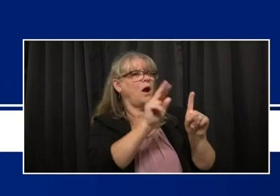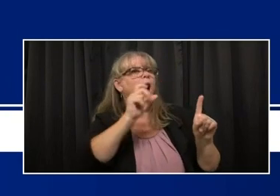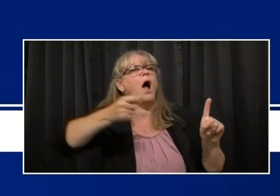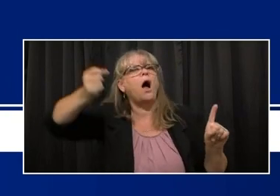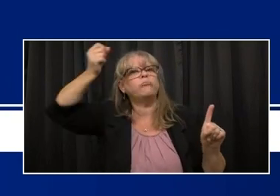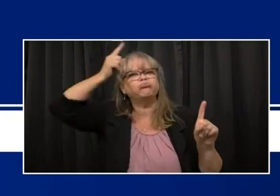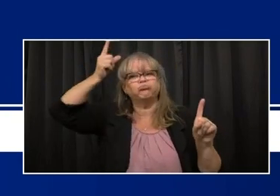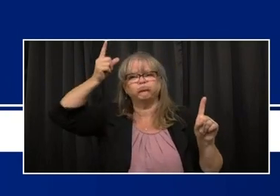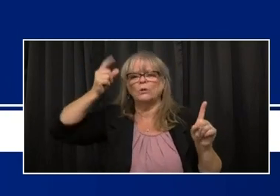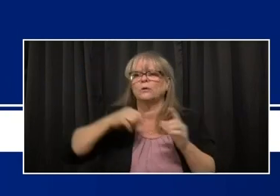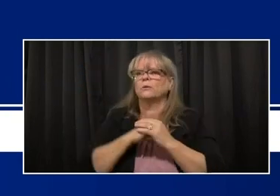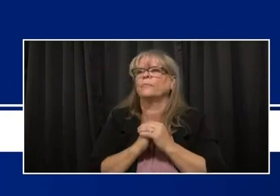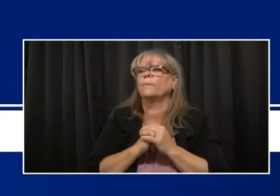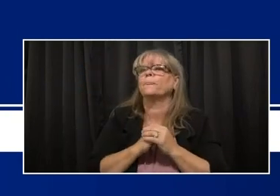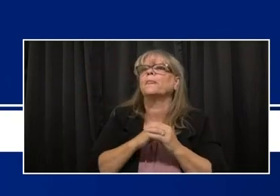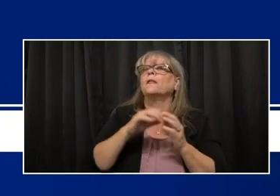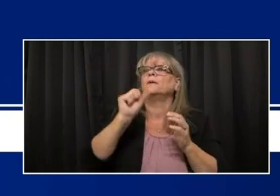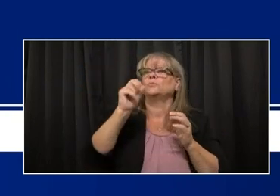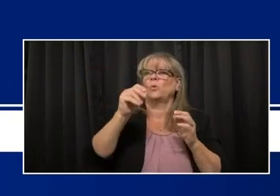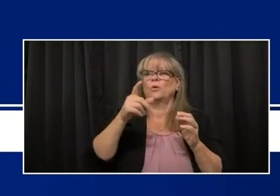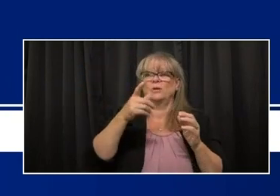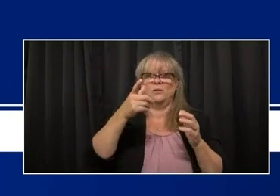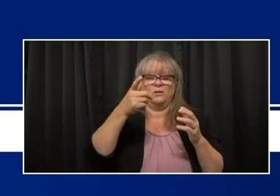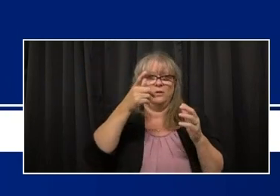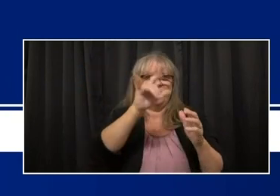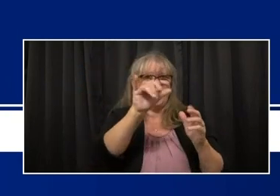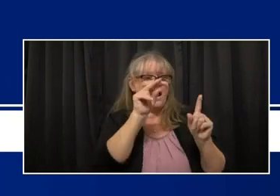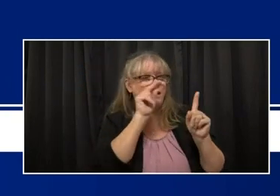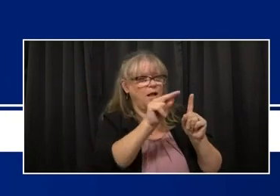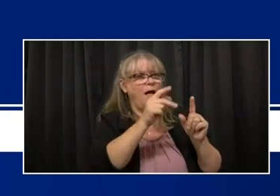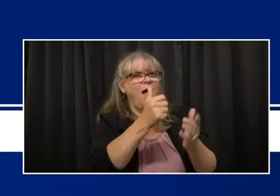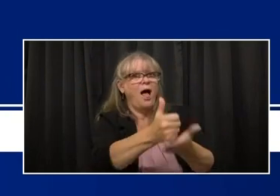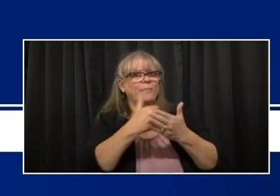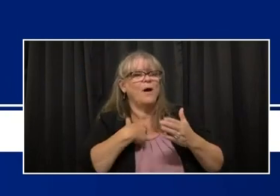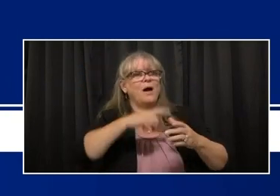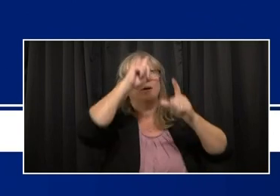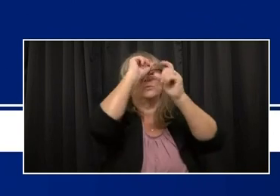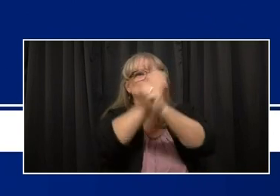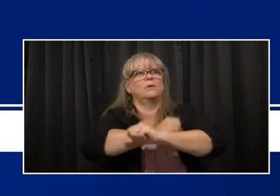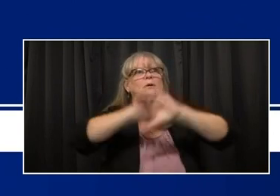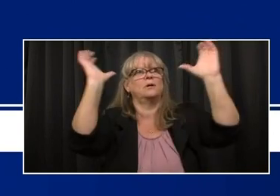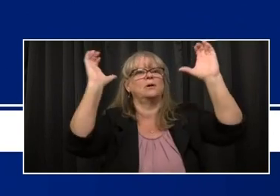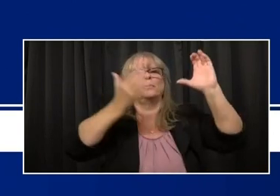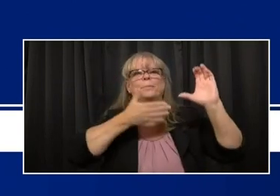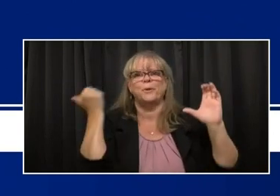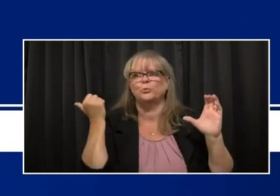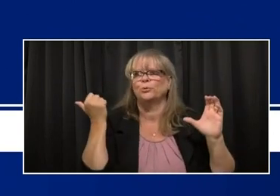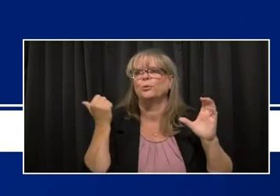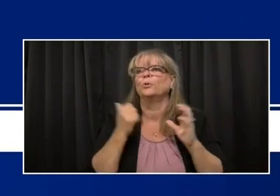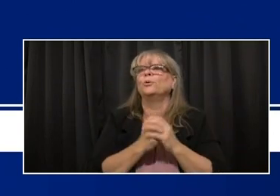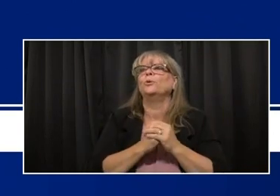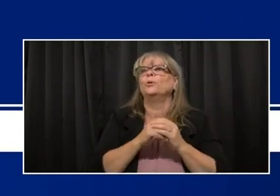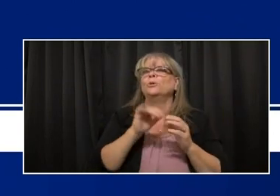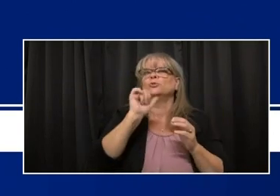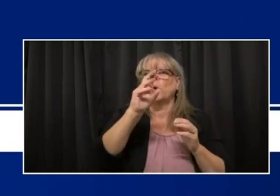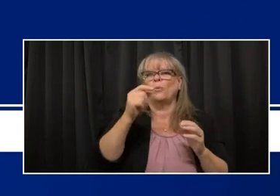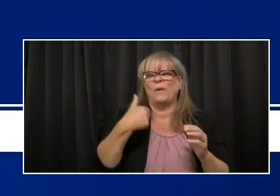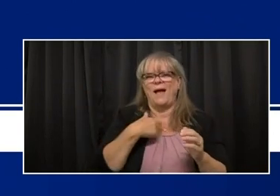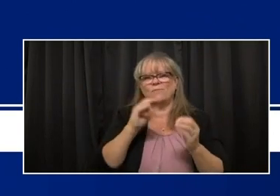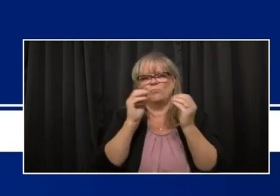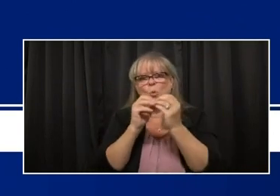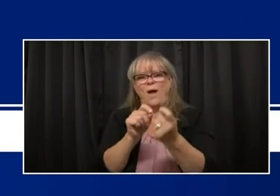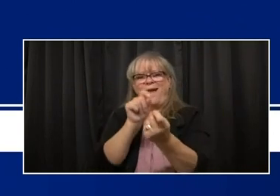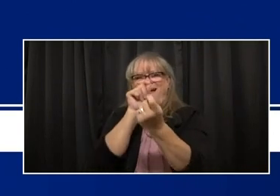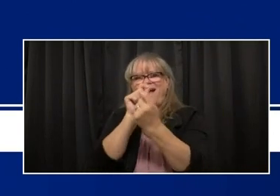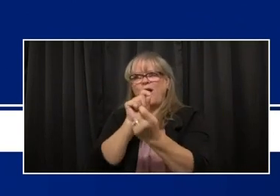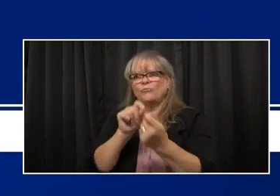data, and we really want to empower the public and our partners to have access to accurate, up-to-date COVID-19 data. And finally, I